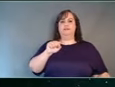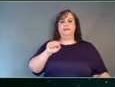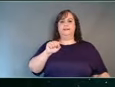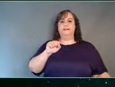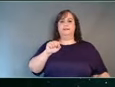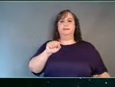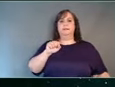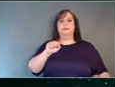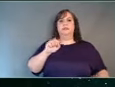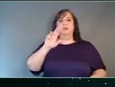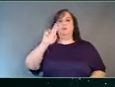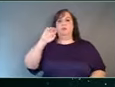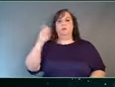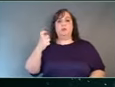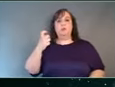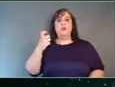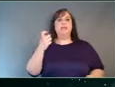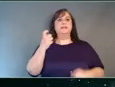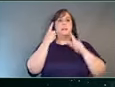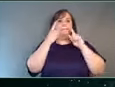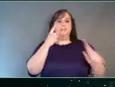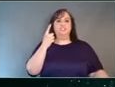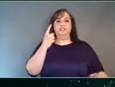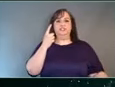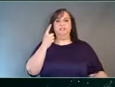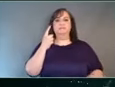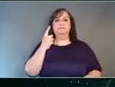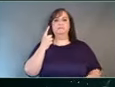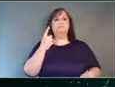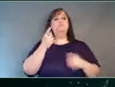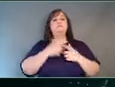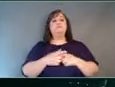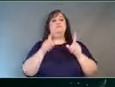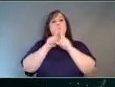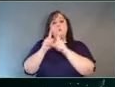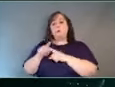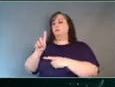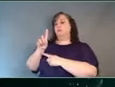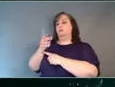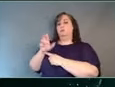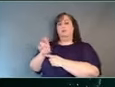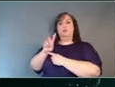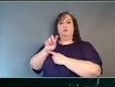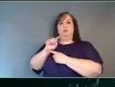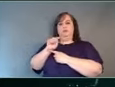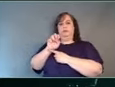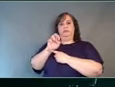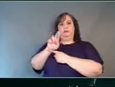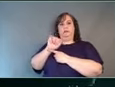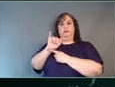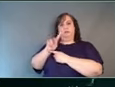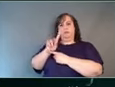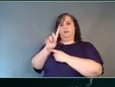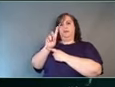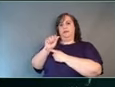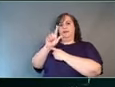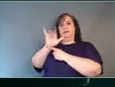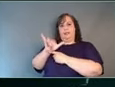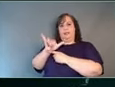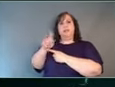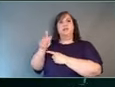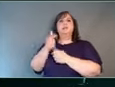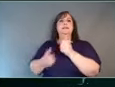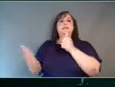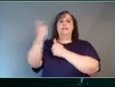just heard, NASA has a slew of exciting upcoming missions related to asteroids. Can you tell us, Danny, why does